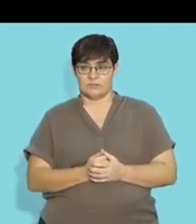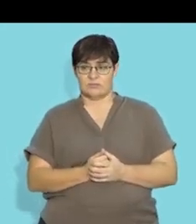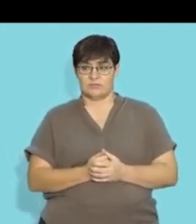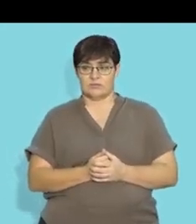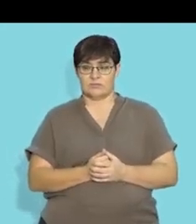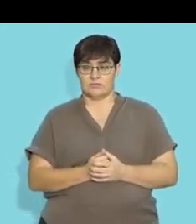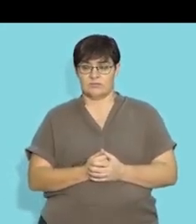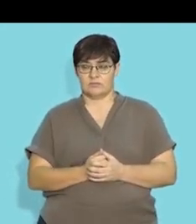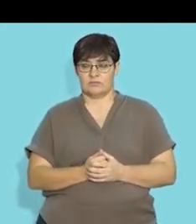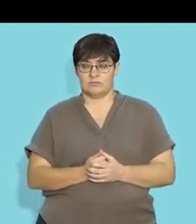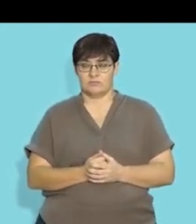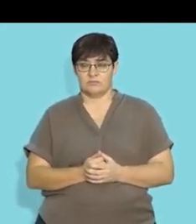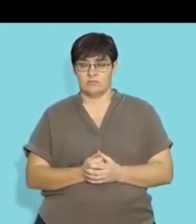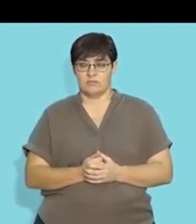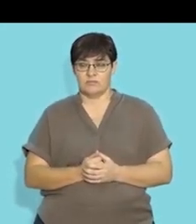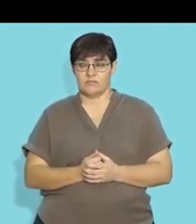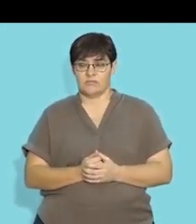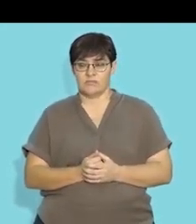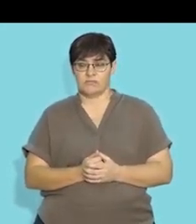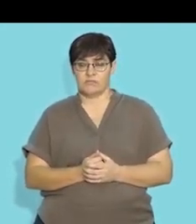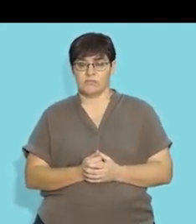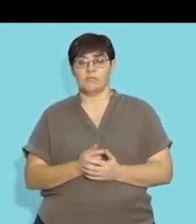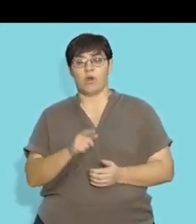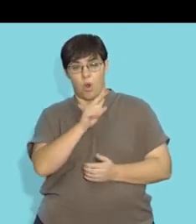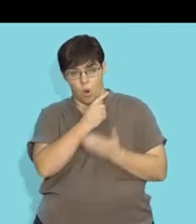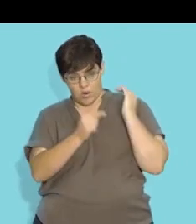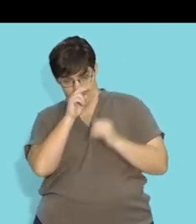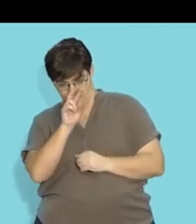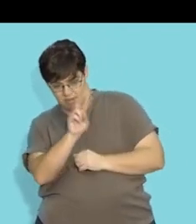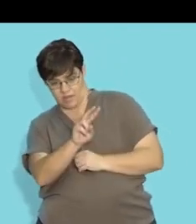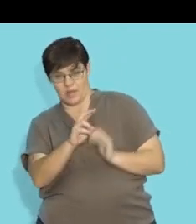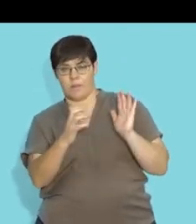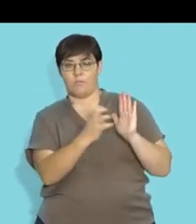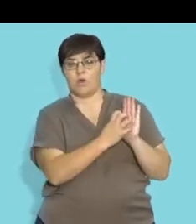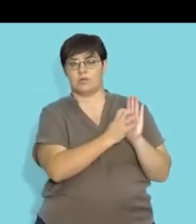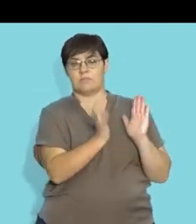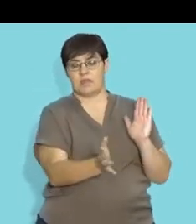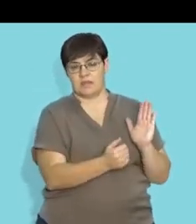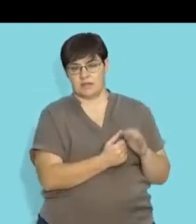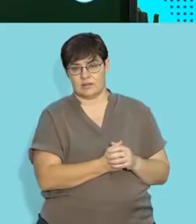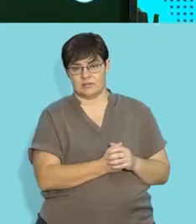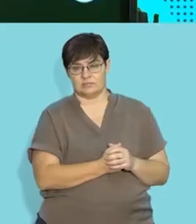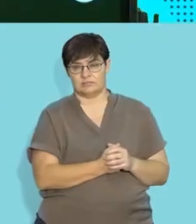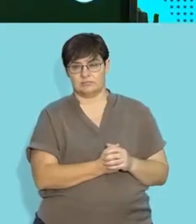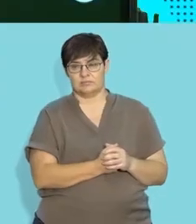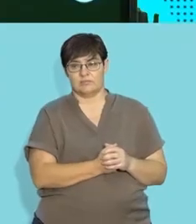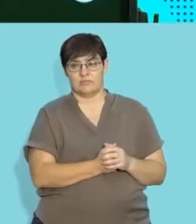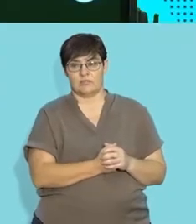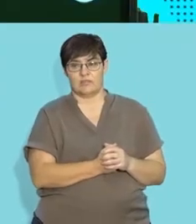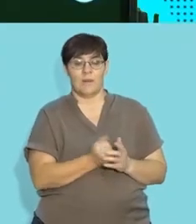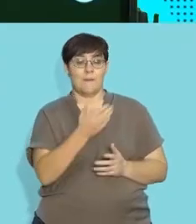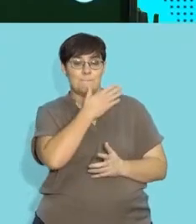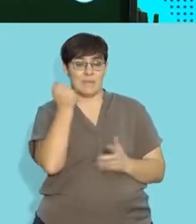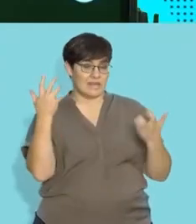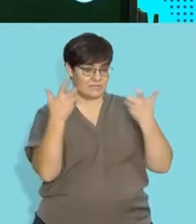Are we together? That's what we have. Okay? By looking at the trend, okay, because if I have to draw the line of best